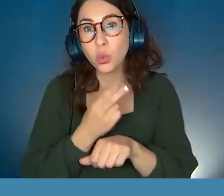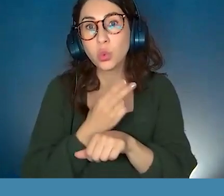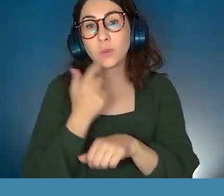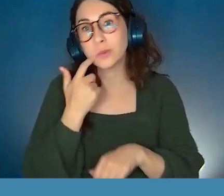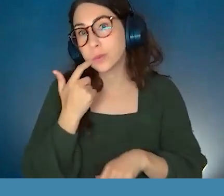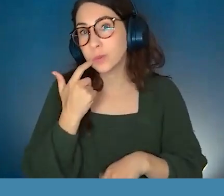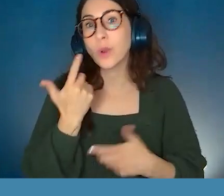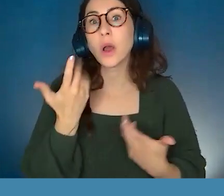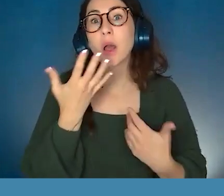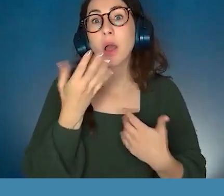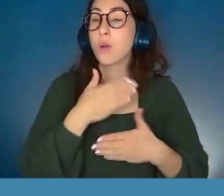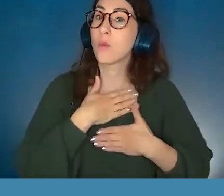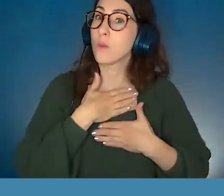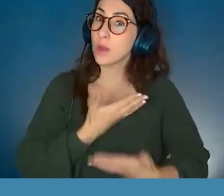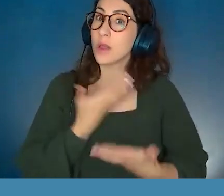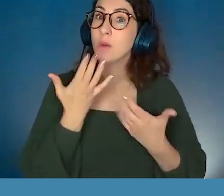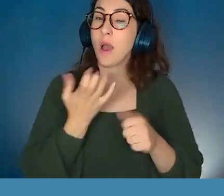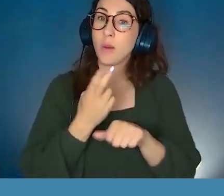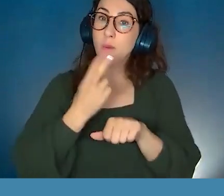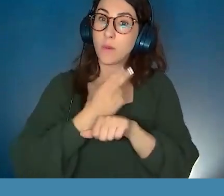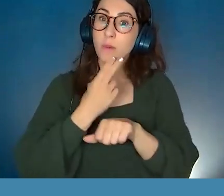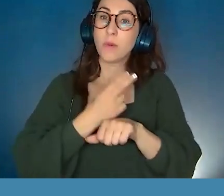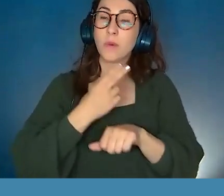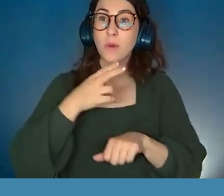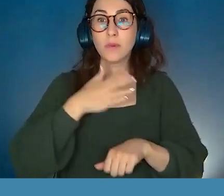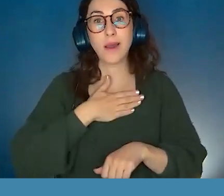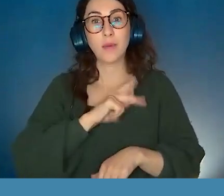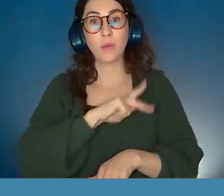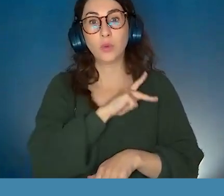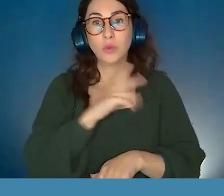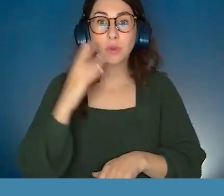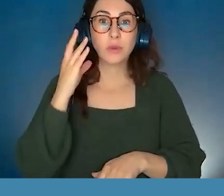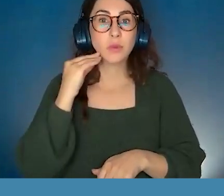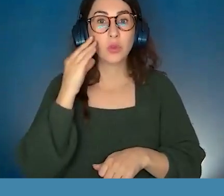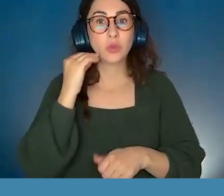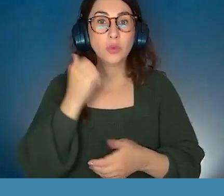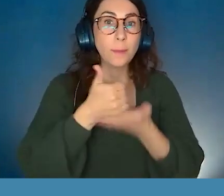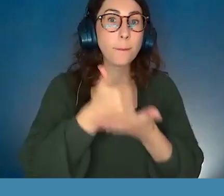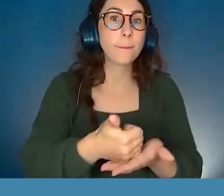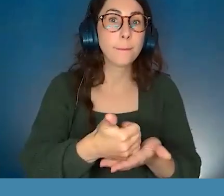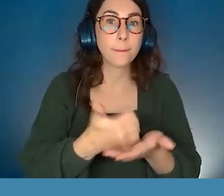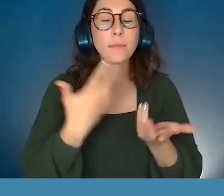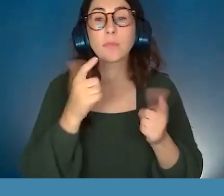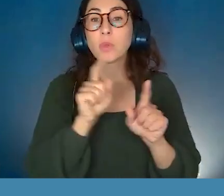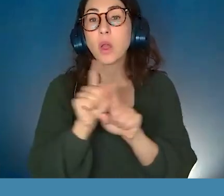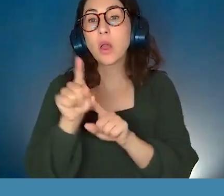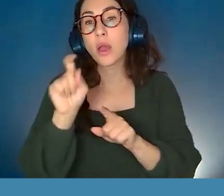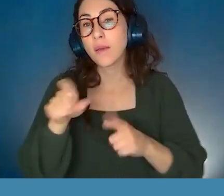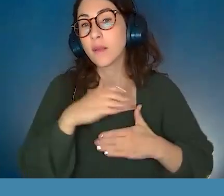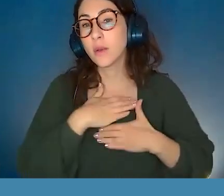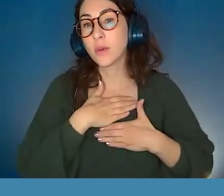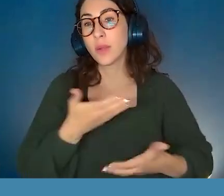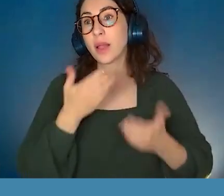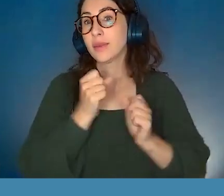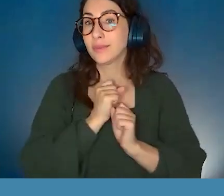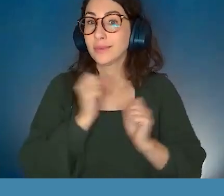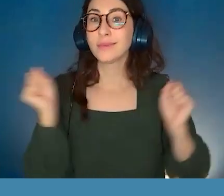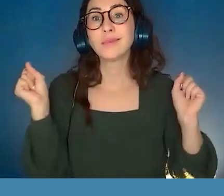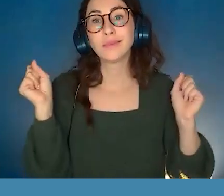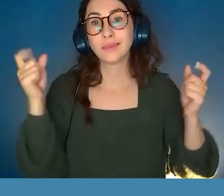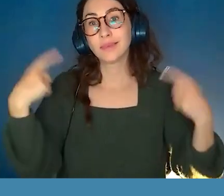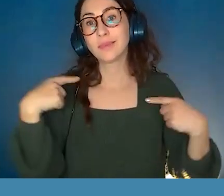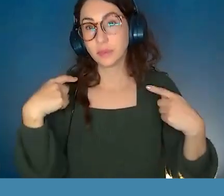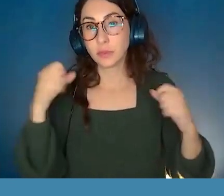willing and wanting to use their experience to help others with their recovery. They also have to be willing to publicly identify as